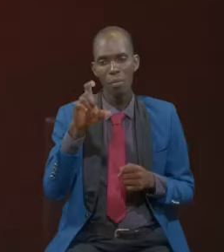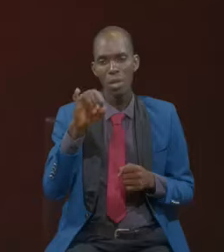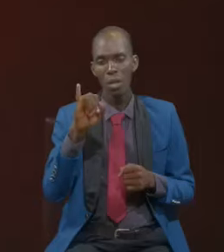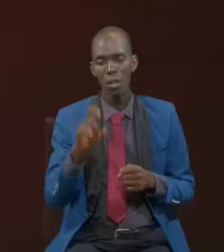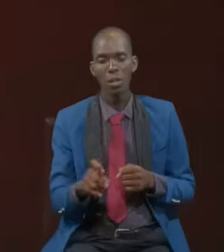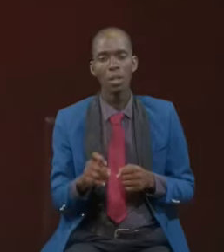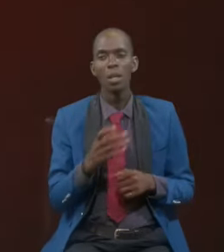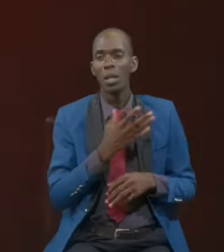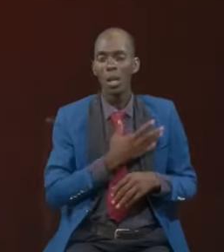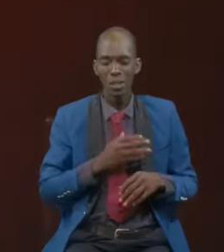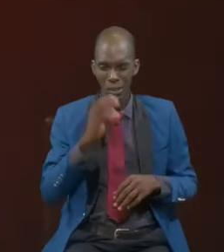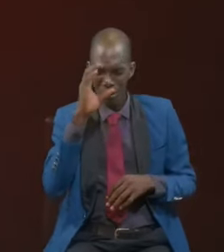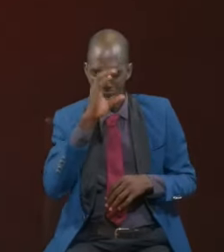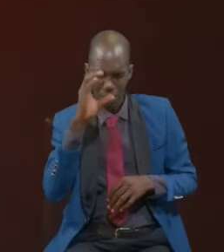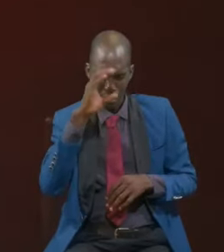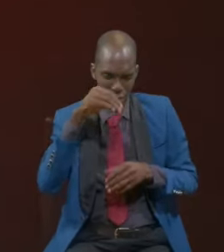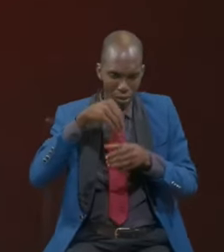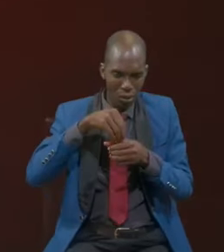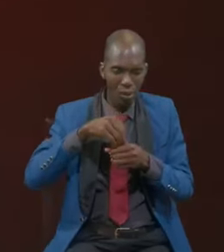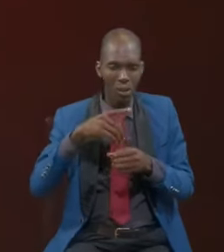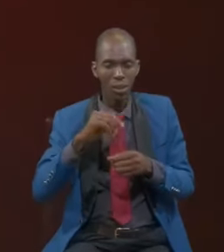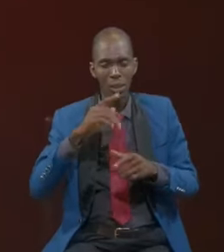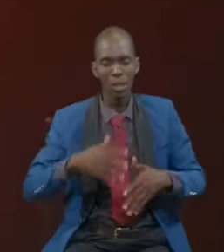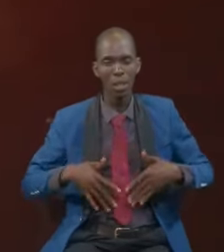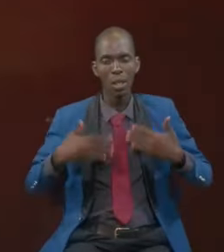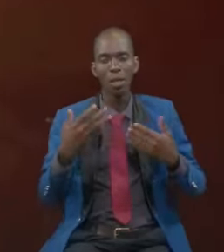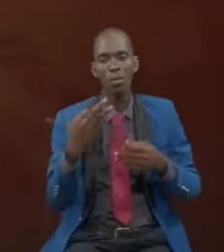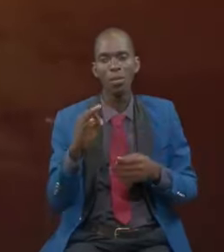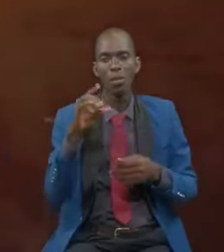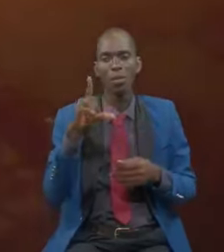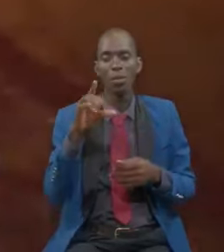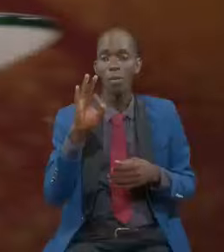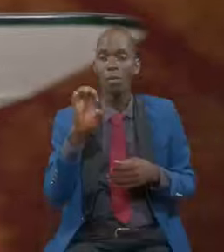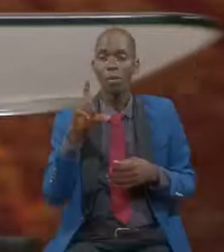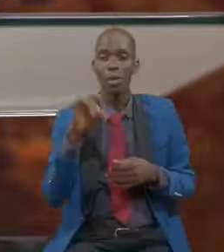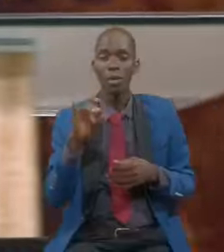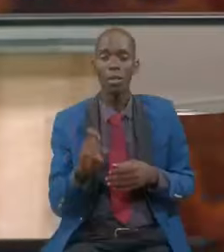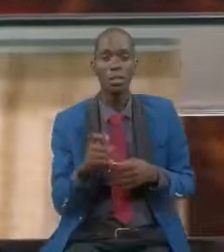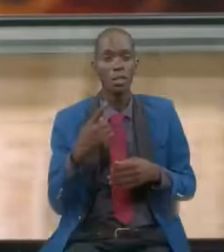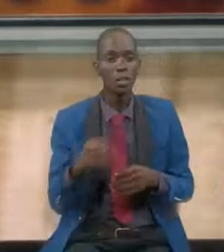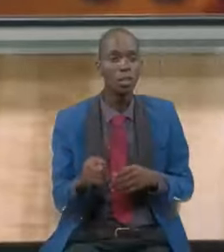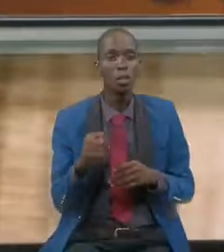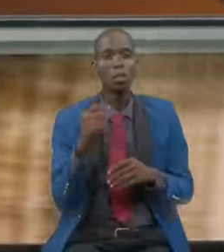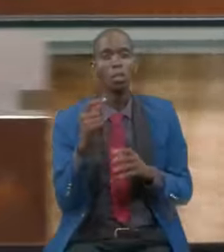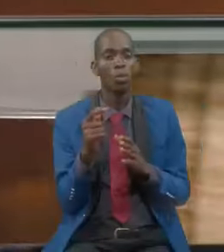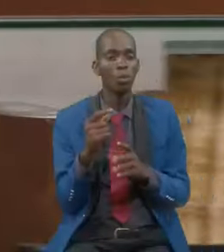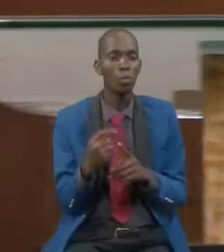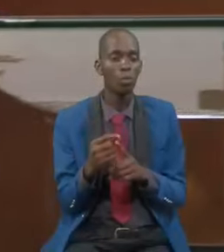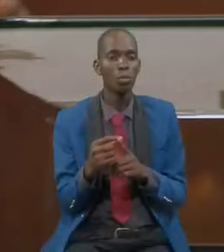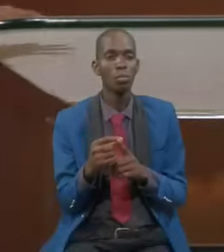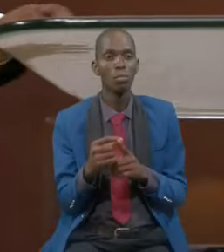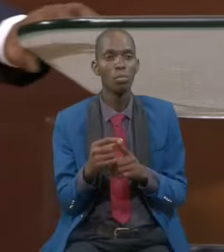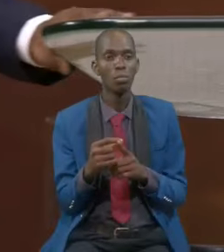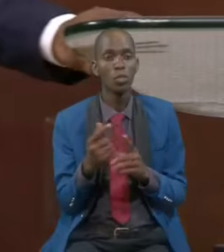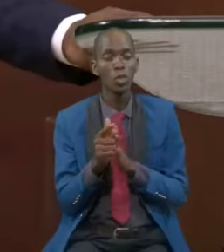at everything in his life. The law of God spoke about the righteousness of God,